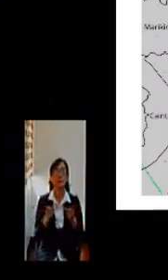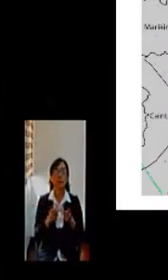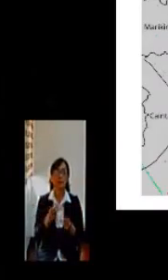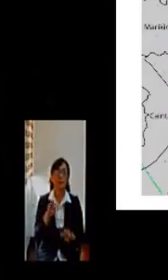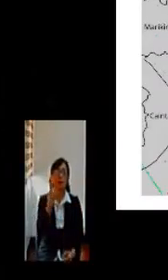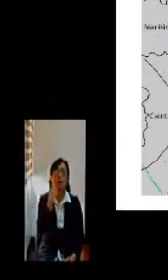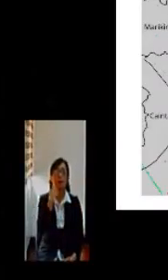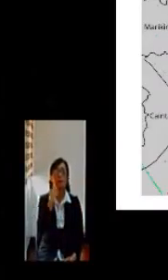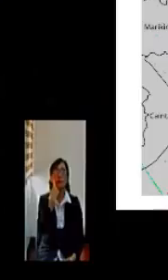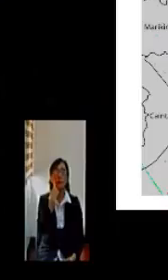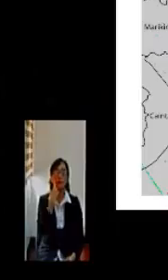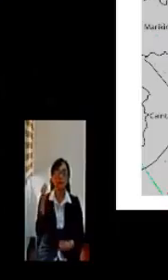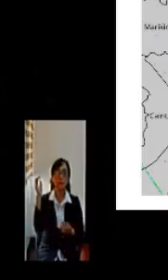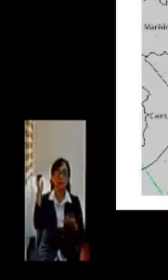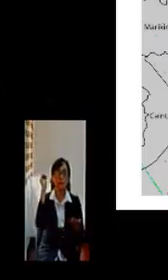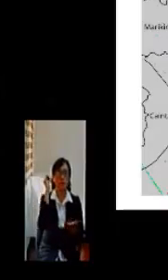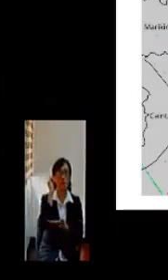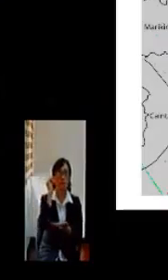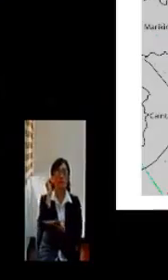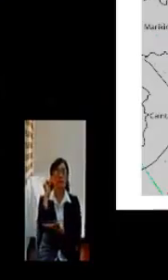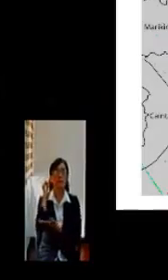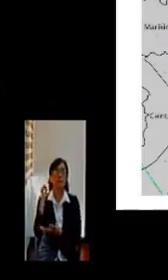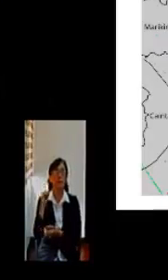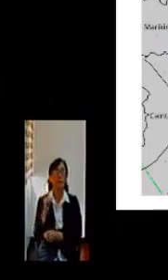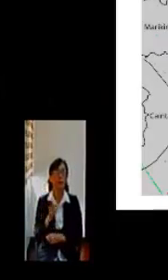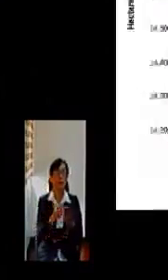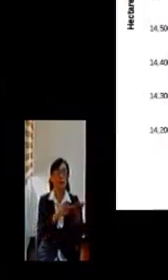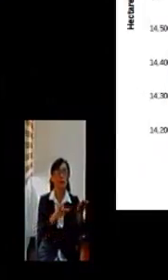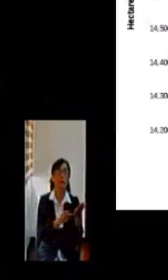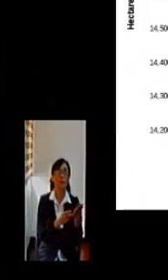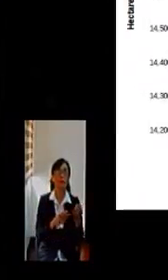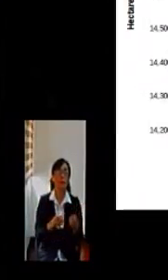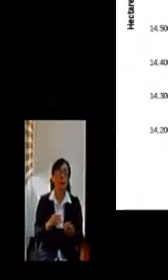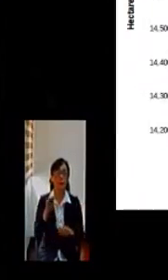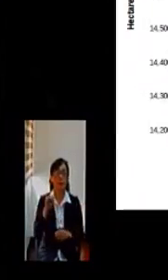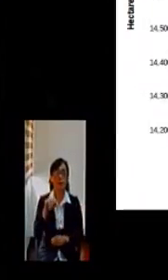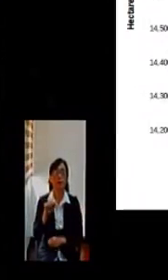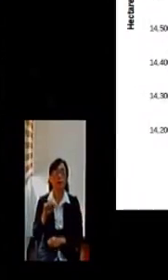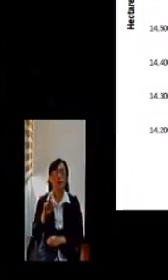deforested portions of Marikina watershed.